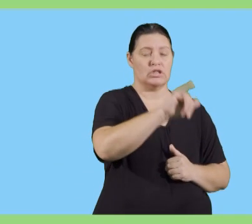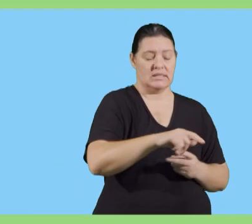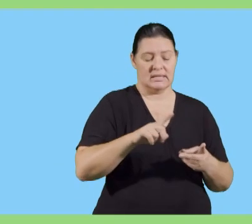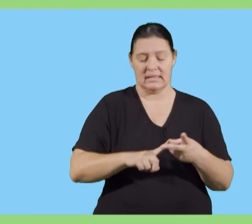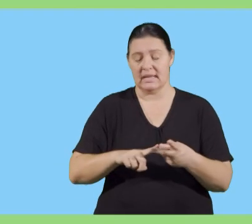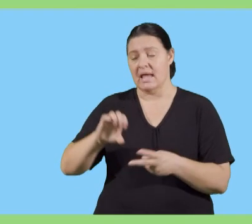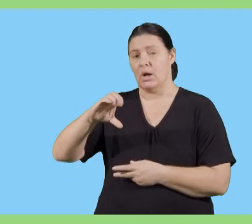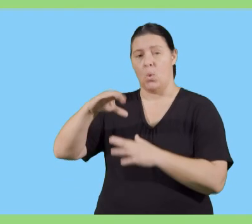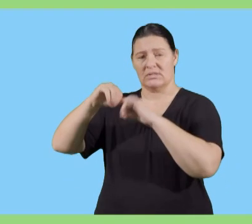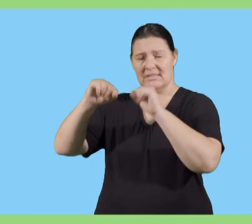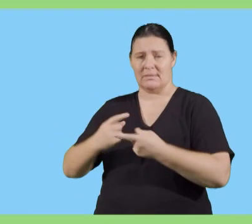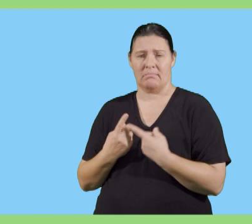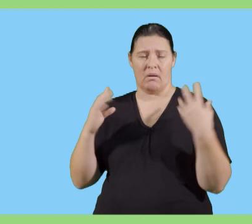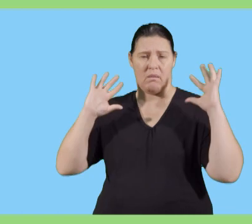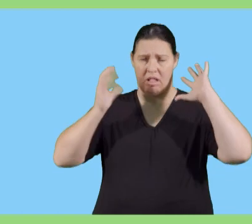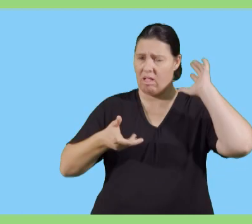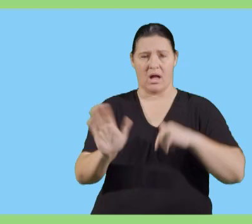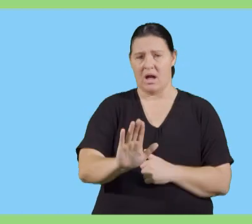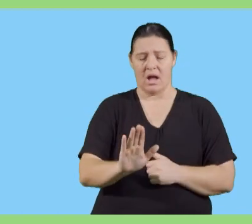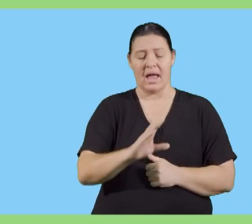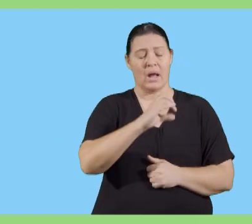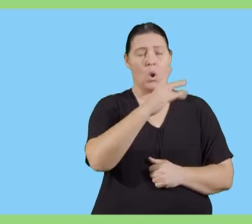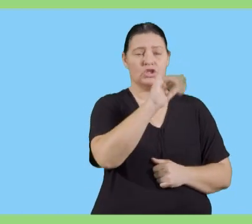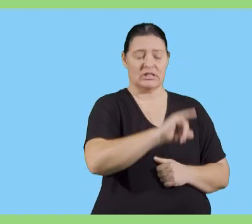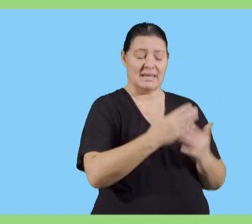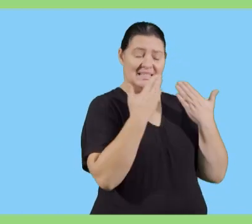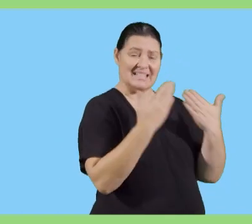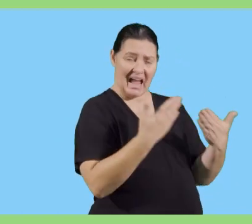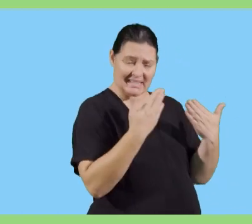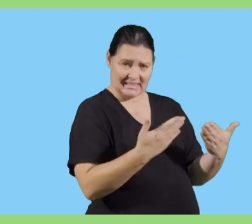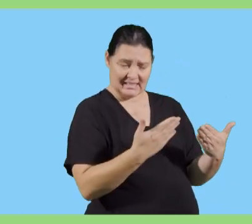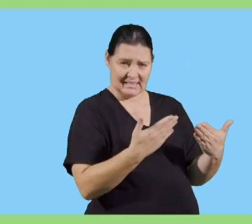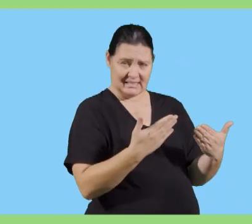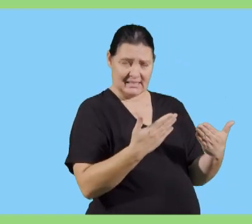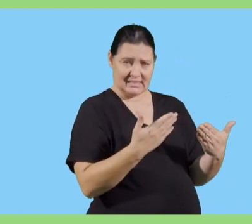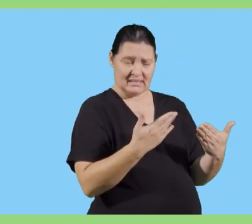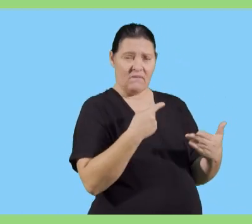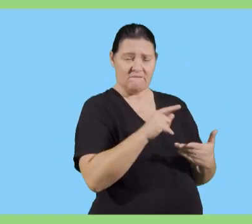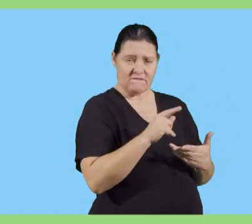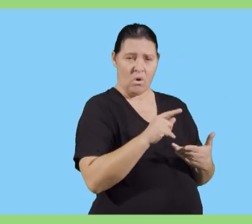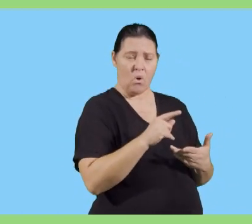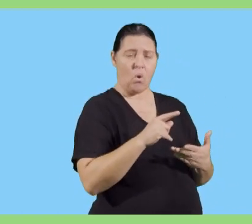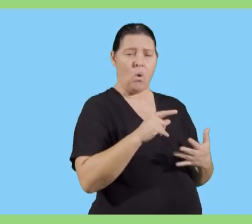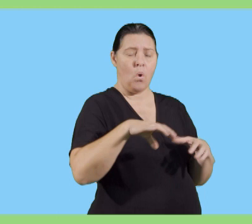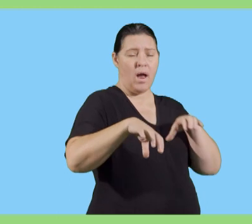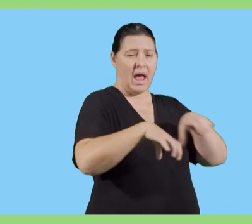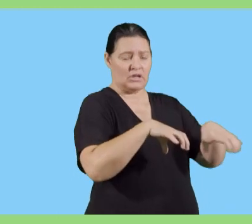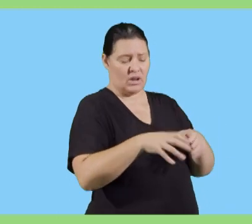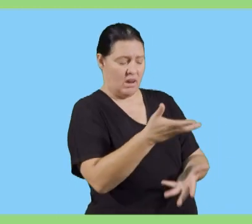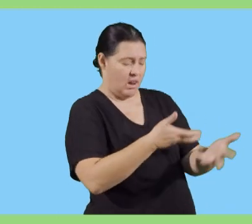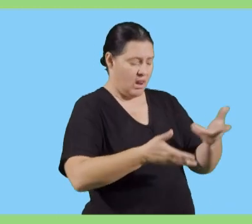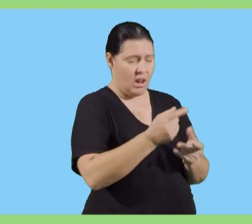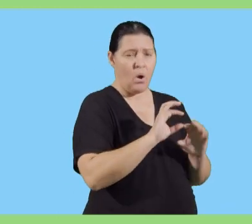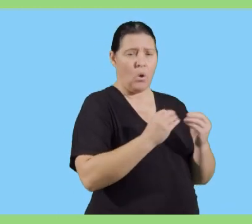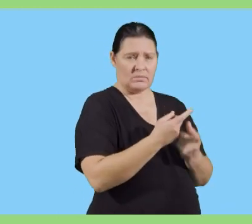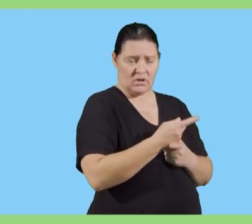ecology and ecosystem. Just to be clear, ecology is a study or the study of interactions